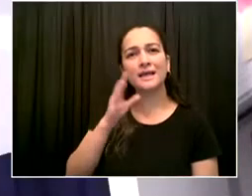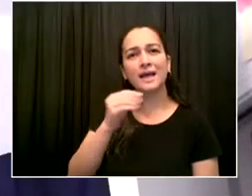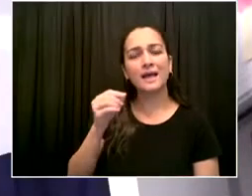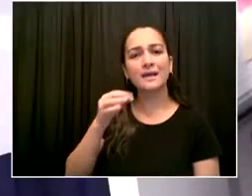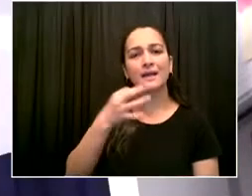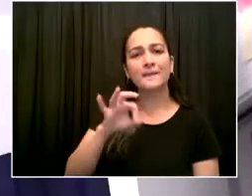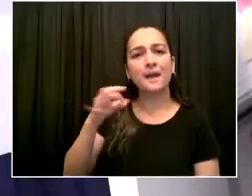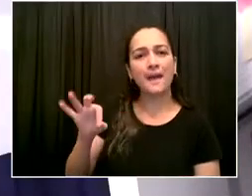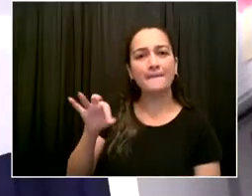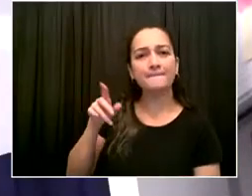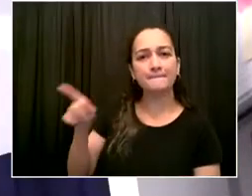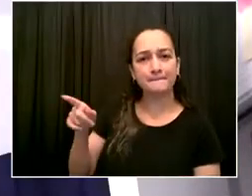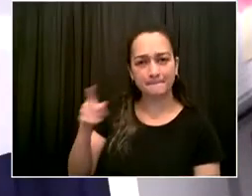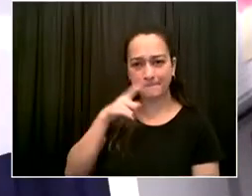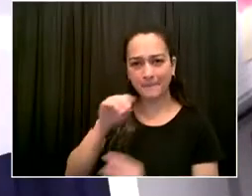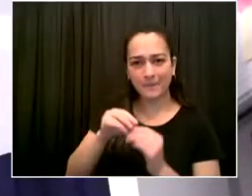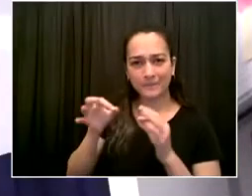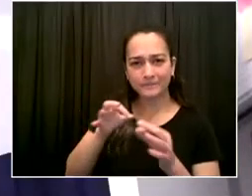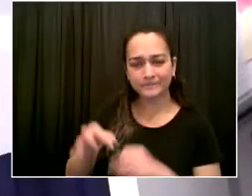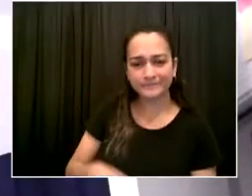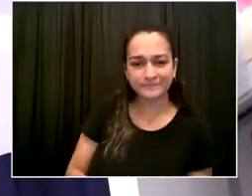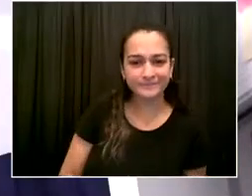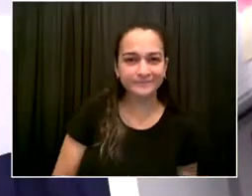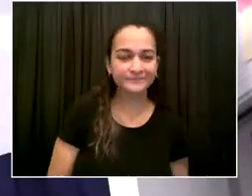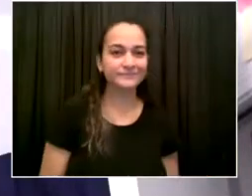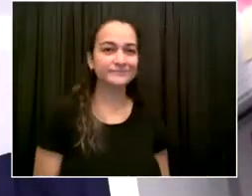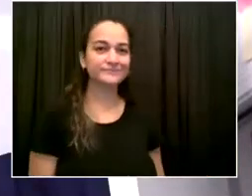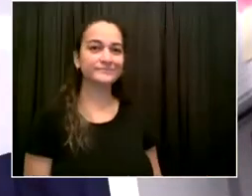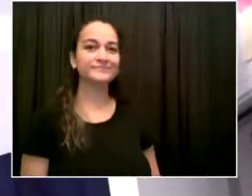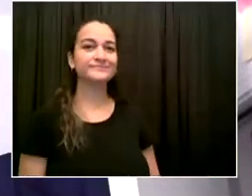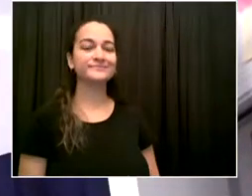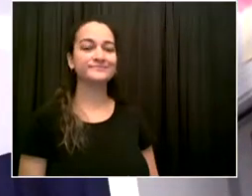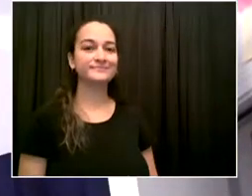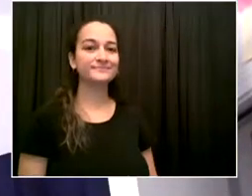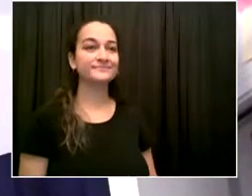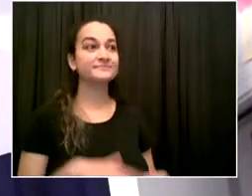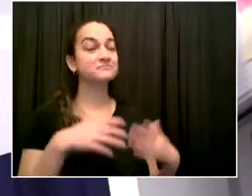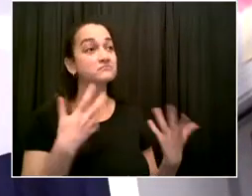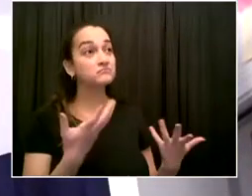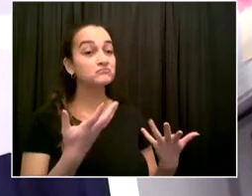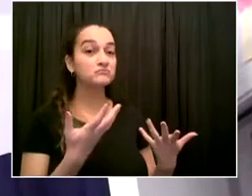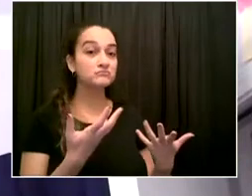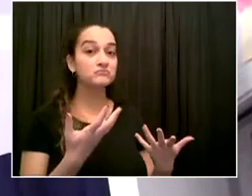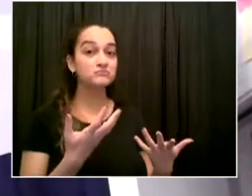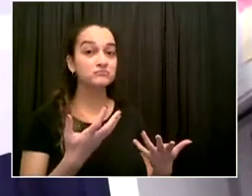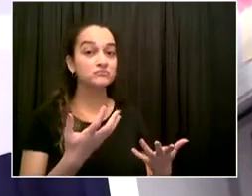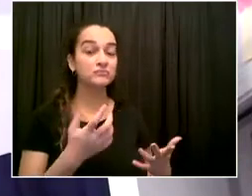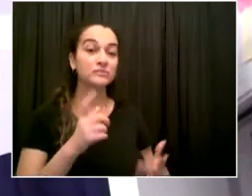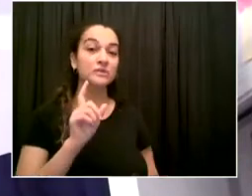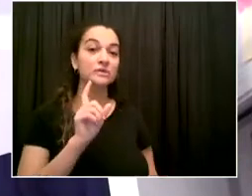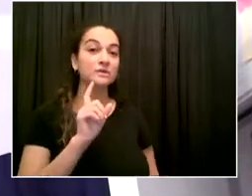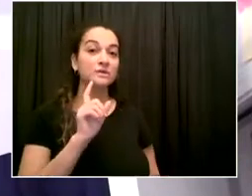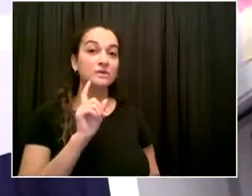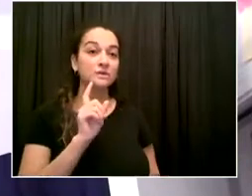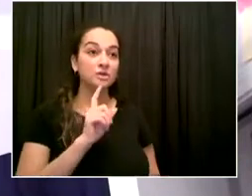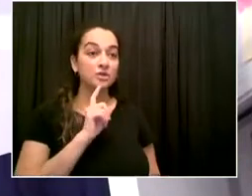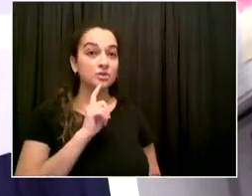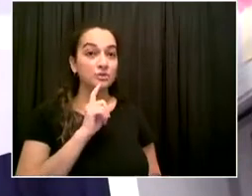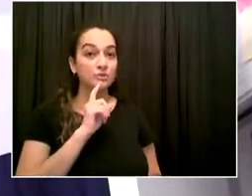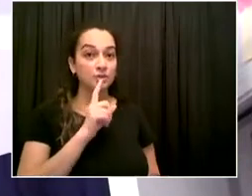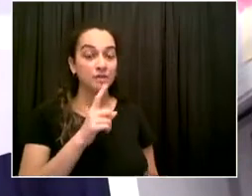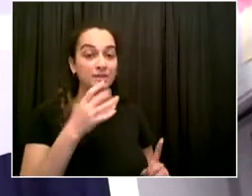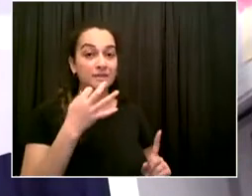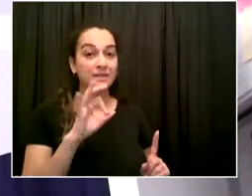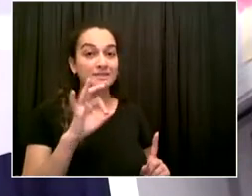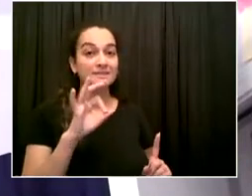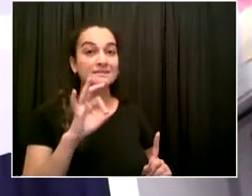Well, I mean, from the days of Grandmaster Flowers and Master D in the 70s on up